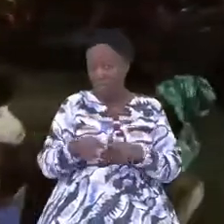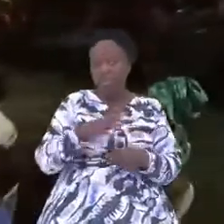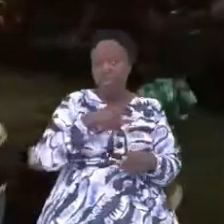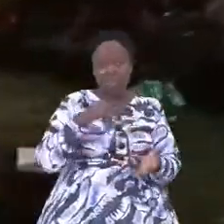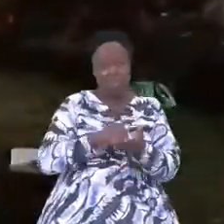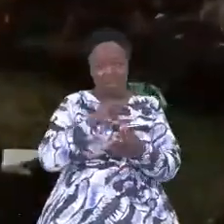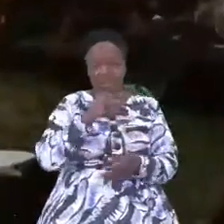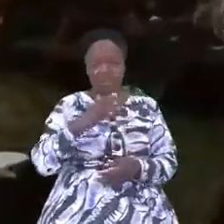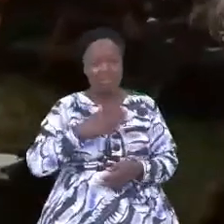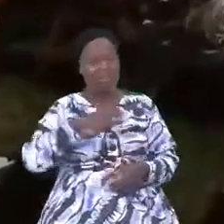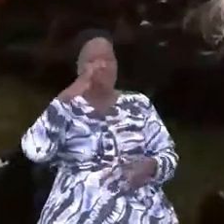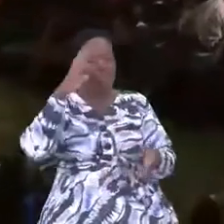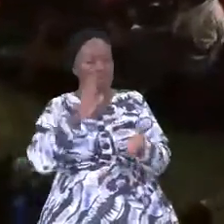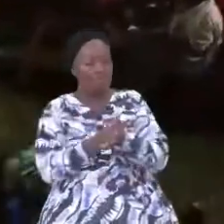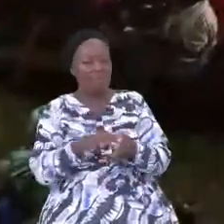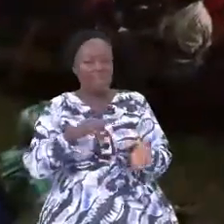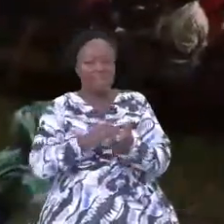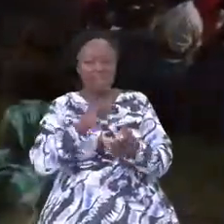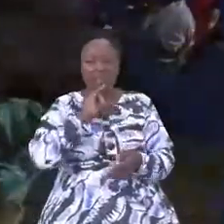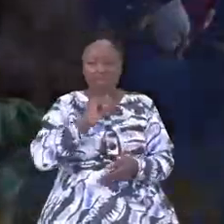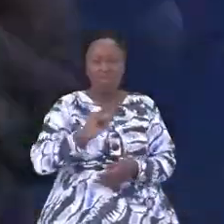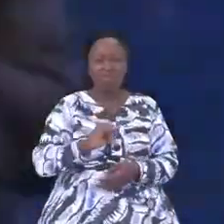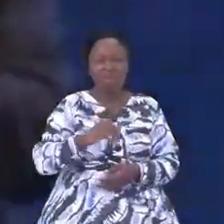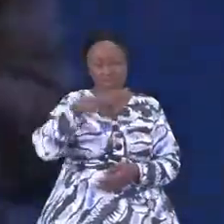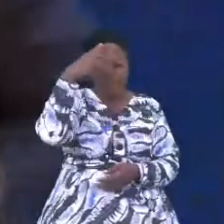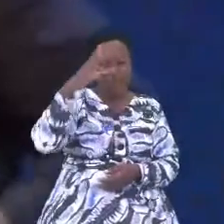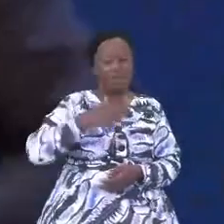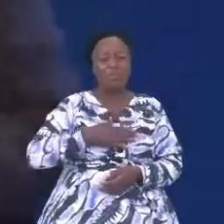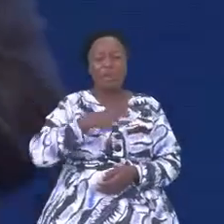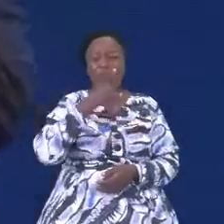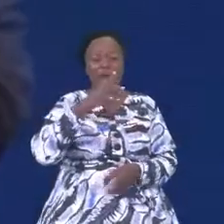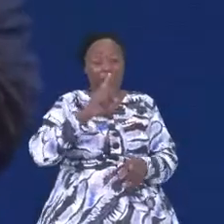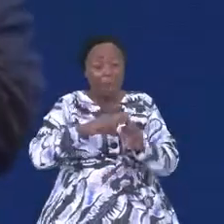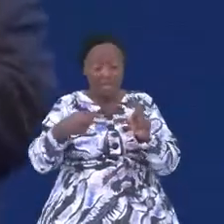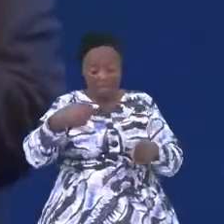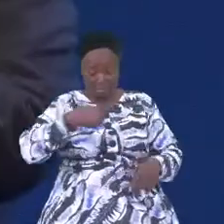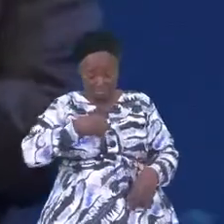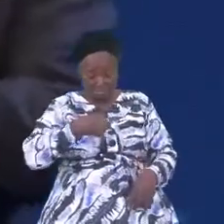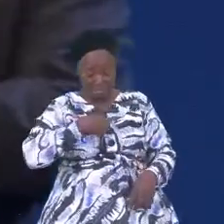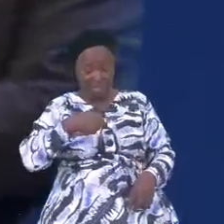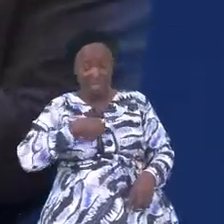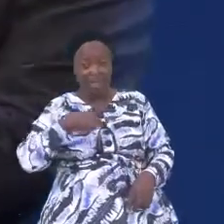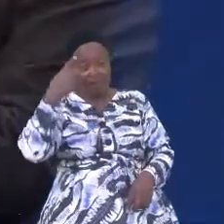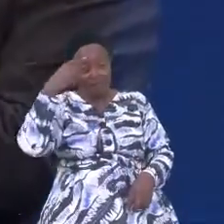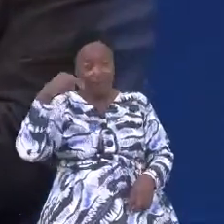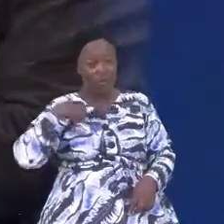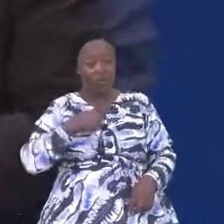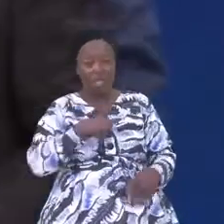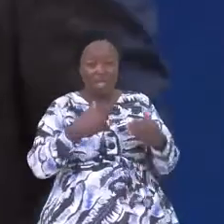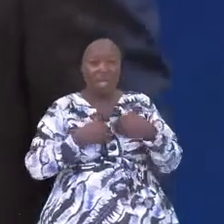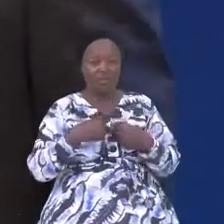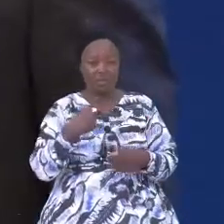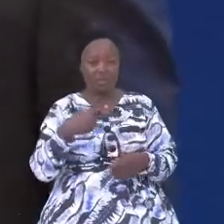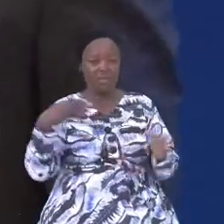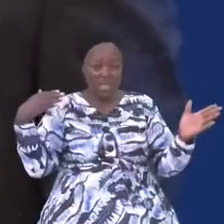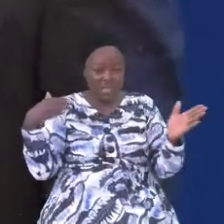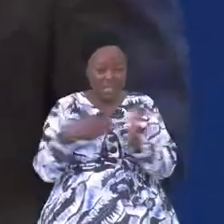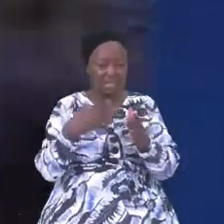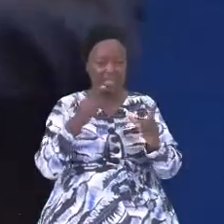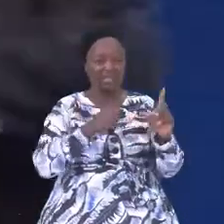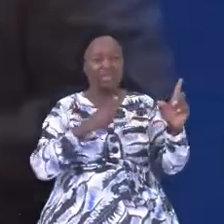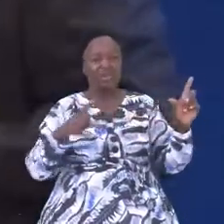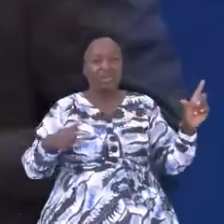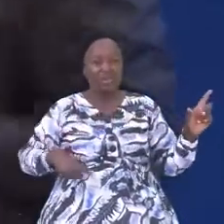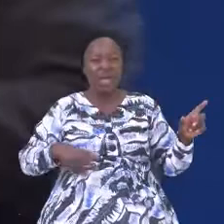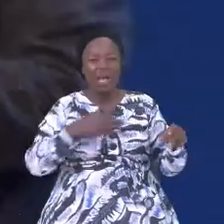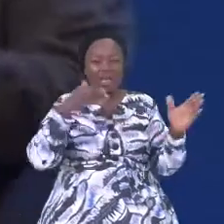It's not my mommy's fault. It is my fault. For we have spoken against the Lord